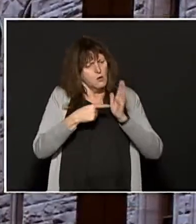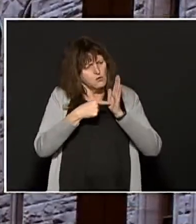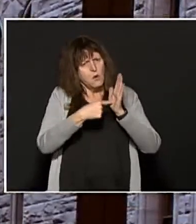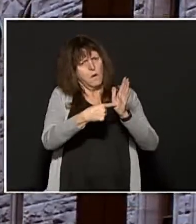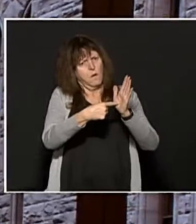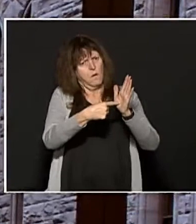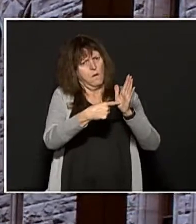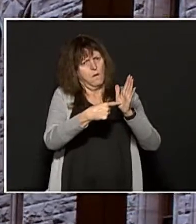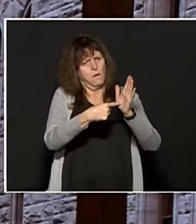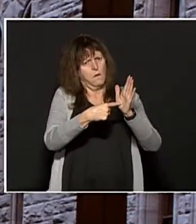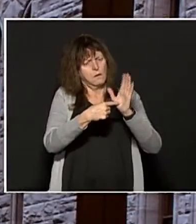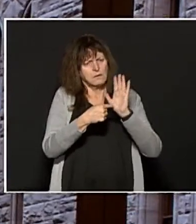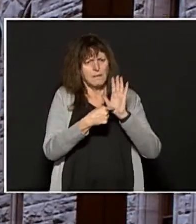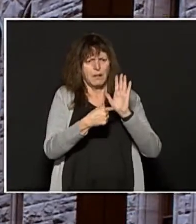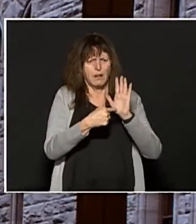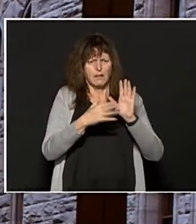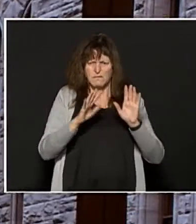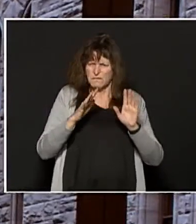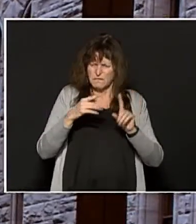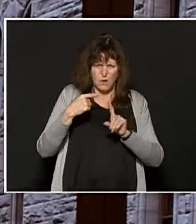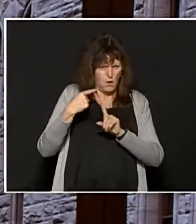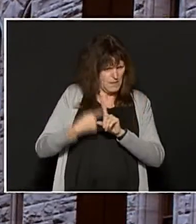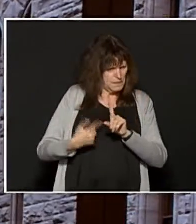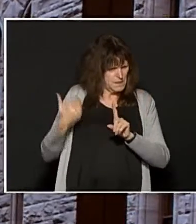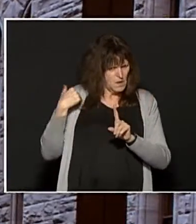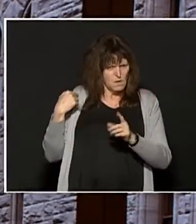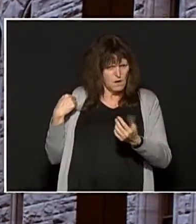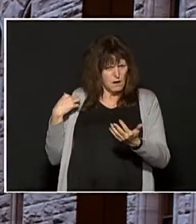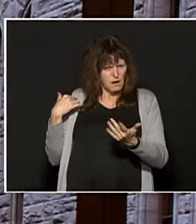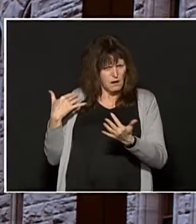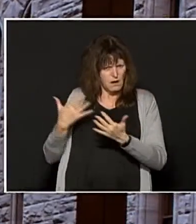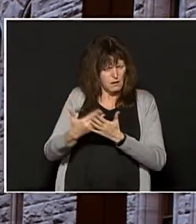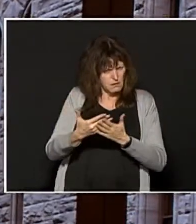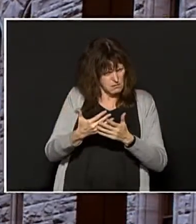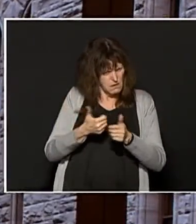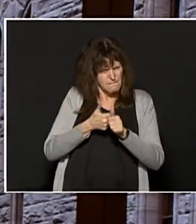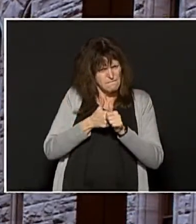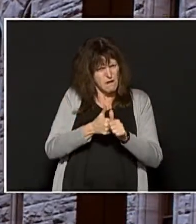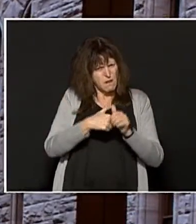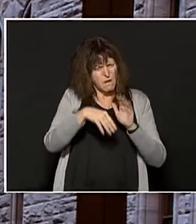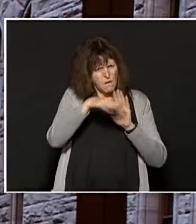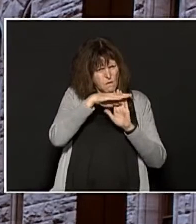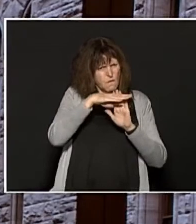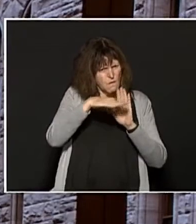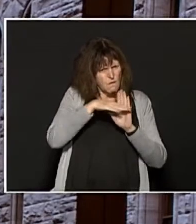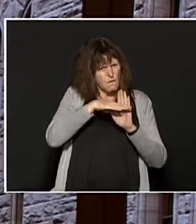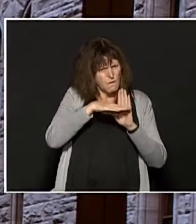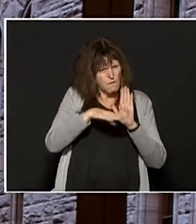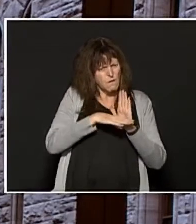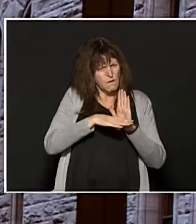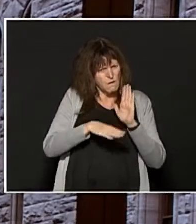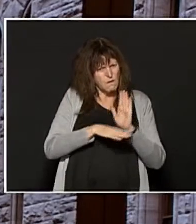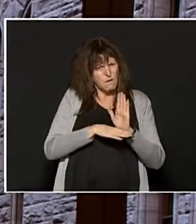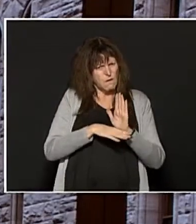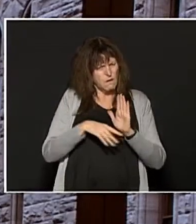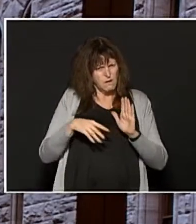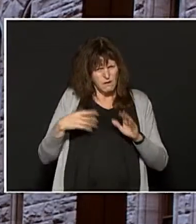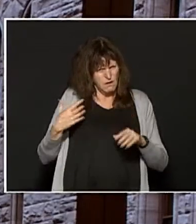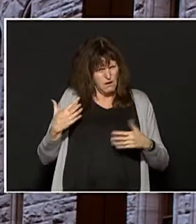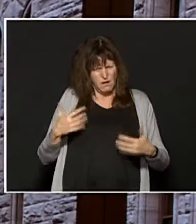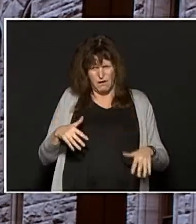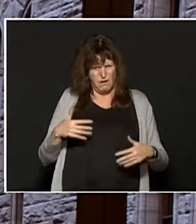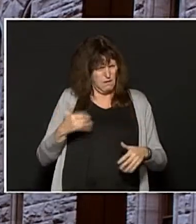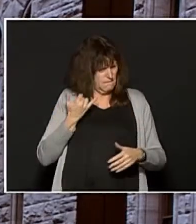ago, without some measures in place, we would be not worried about upper 3,000. We'd be talking to